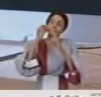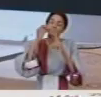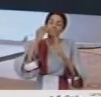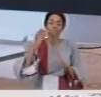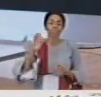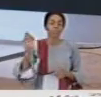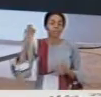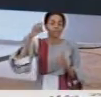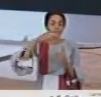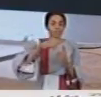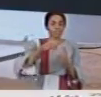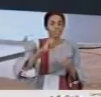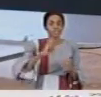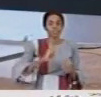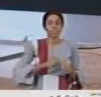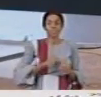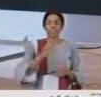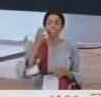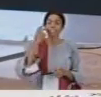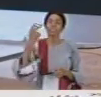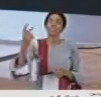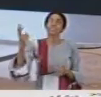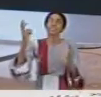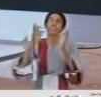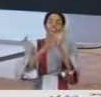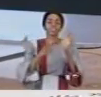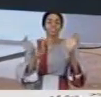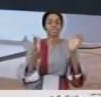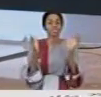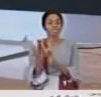see Jesus,